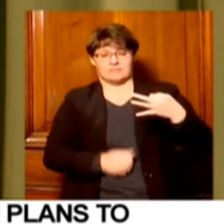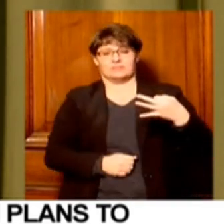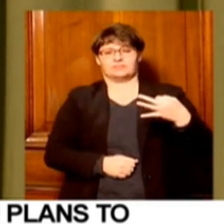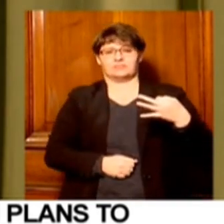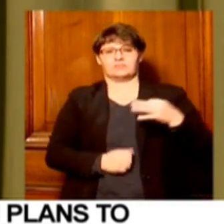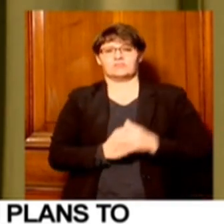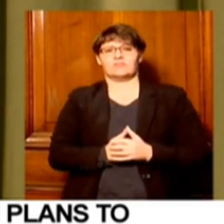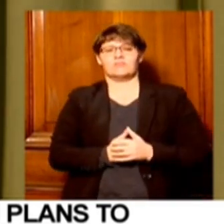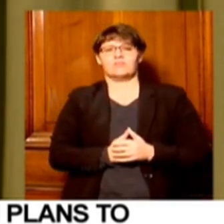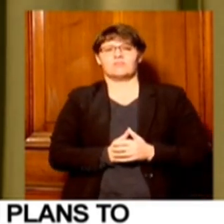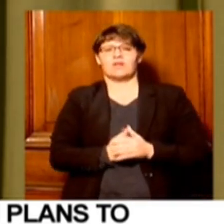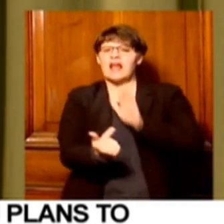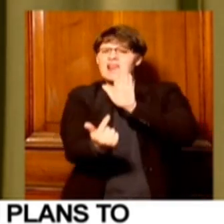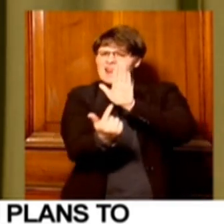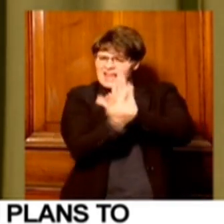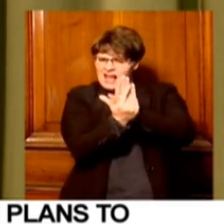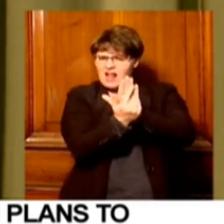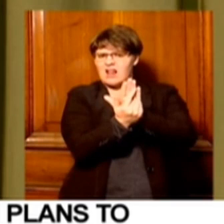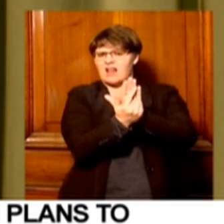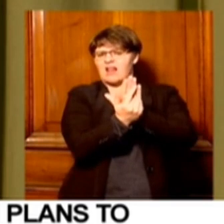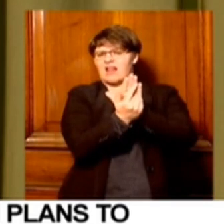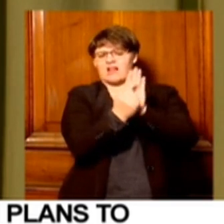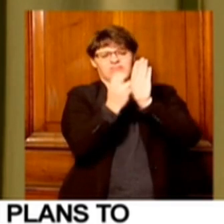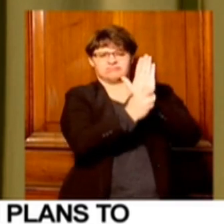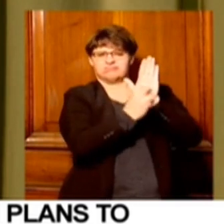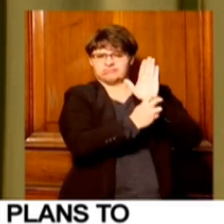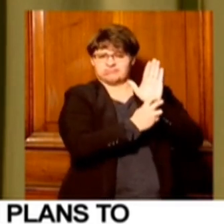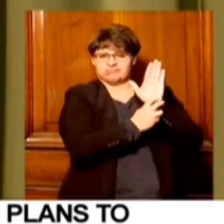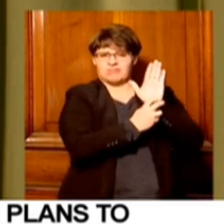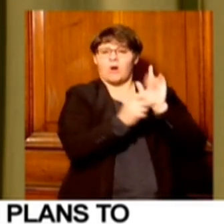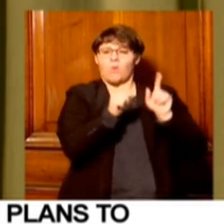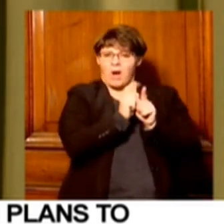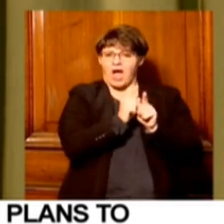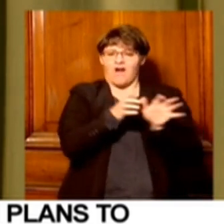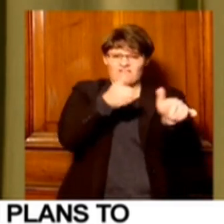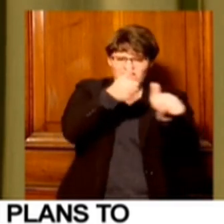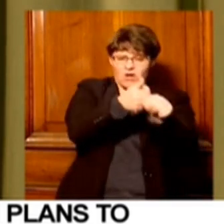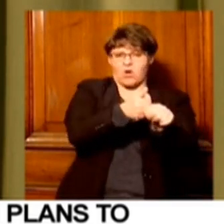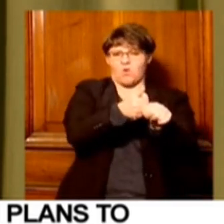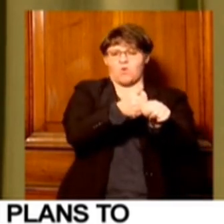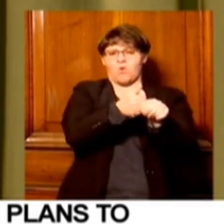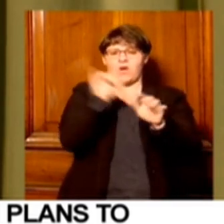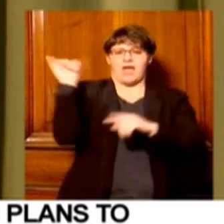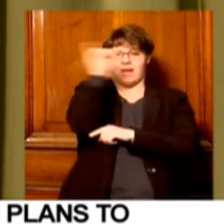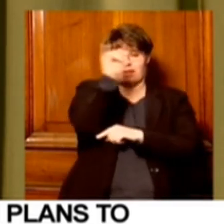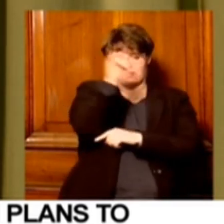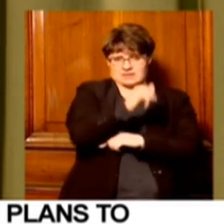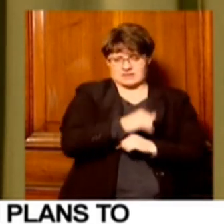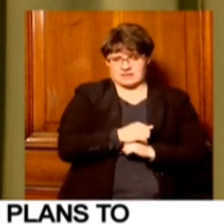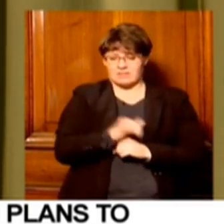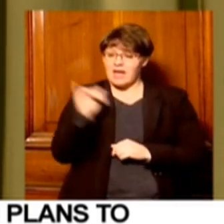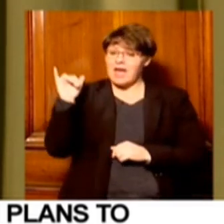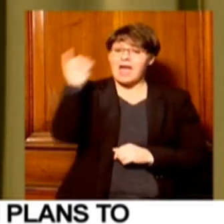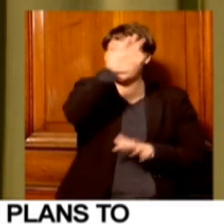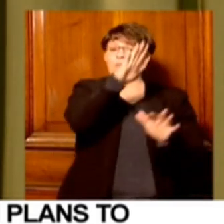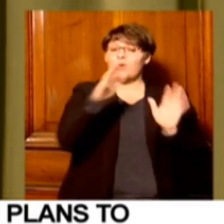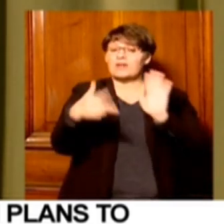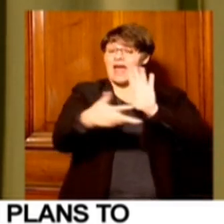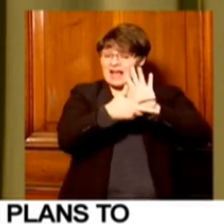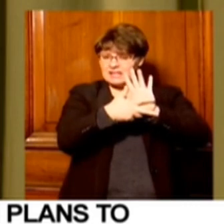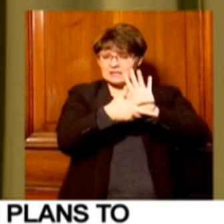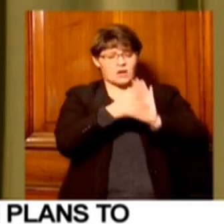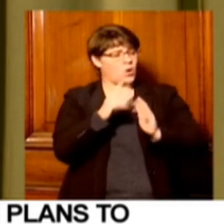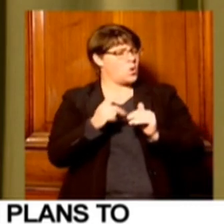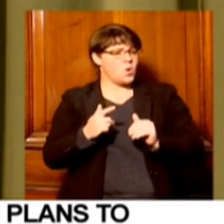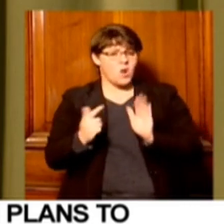legal protocols available within civil aviation in our country. Our Civil Aviation Act and its enforcement is at a high